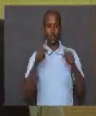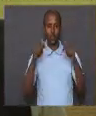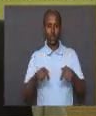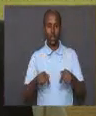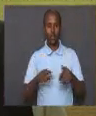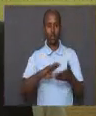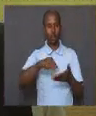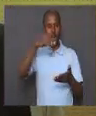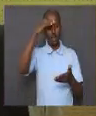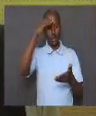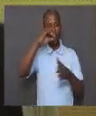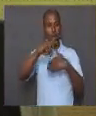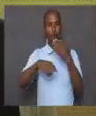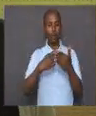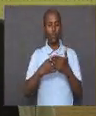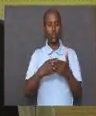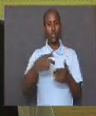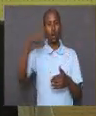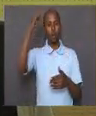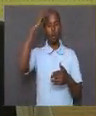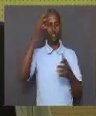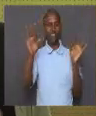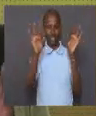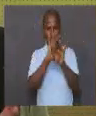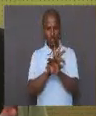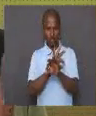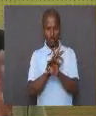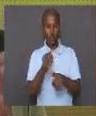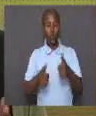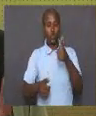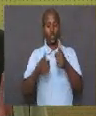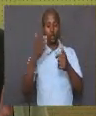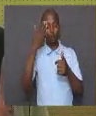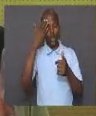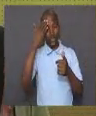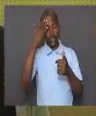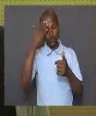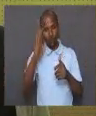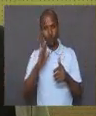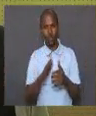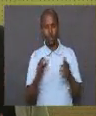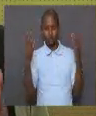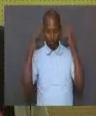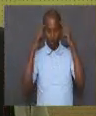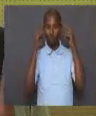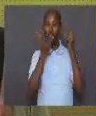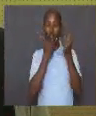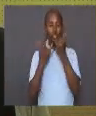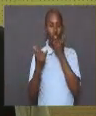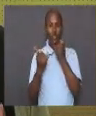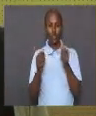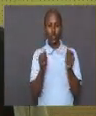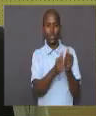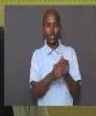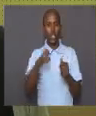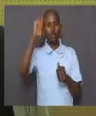Today we have learned about power functions, which must not be confused with